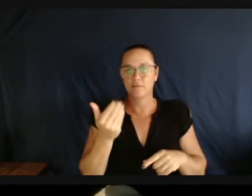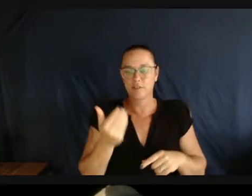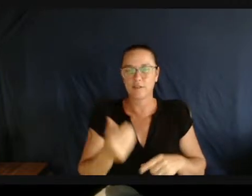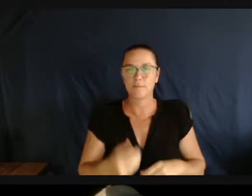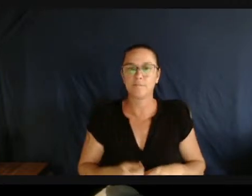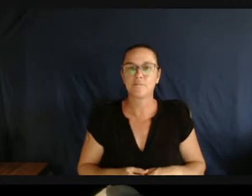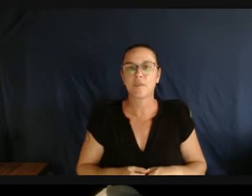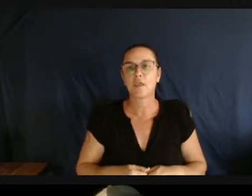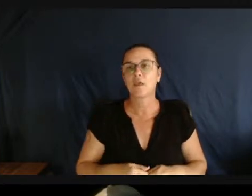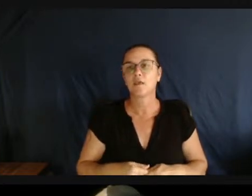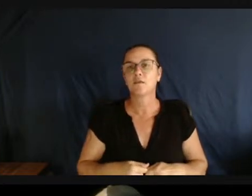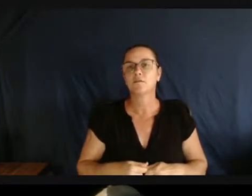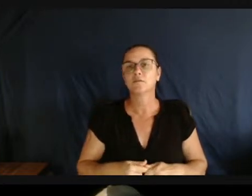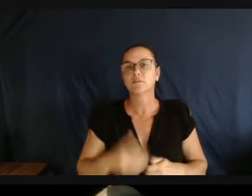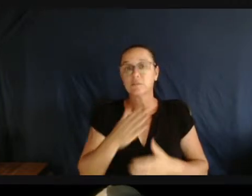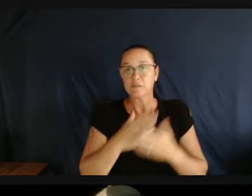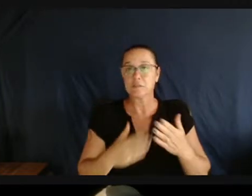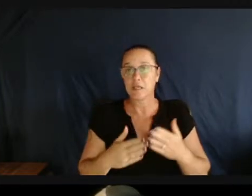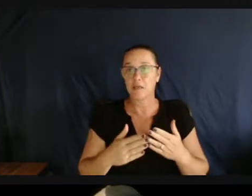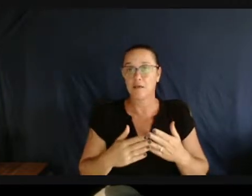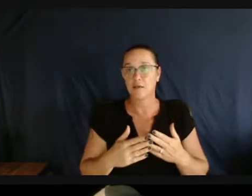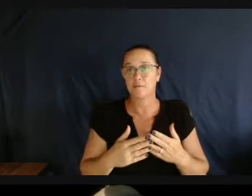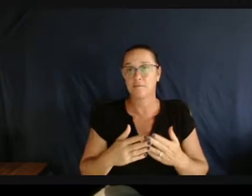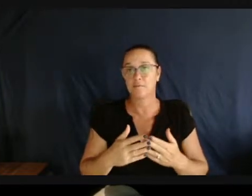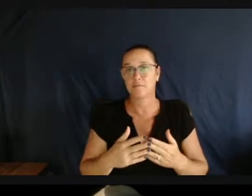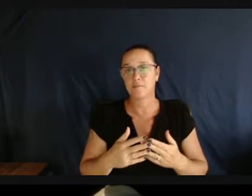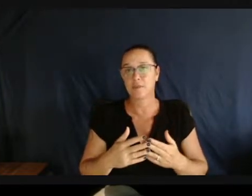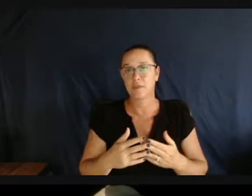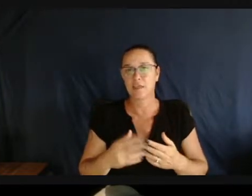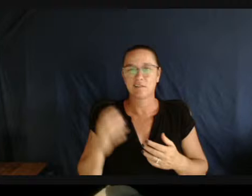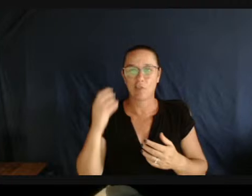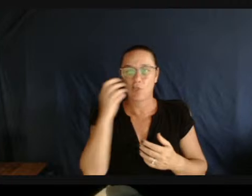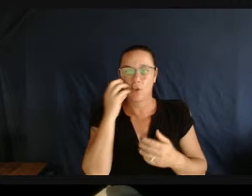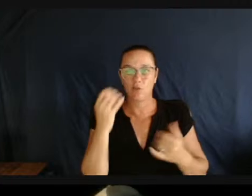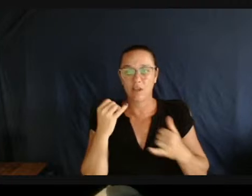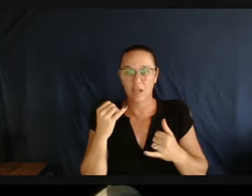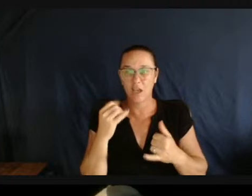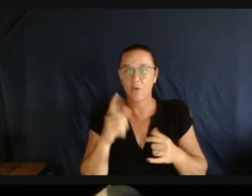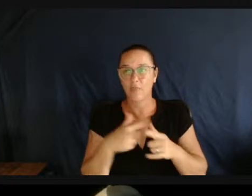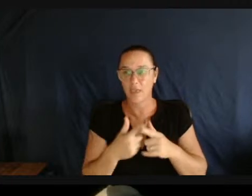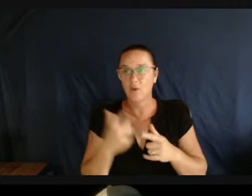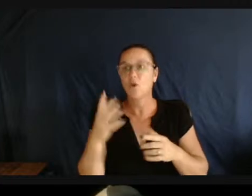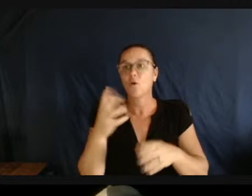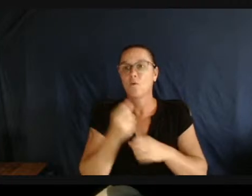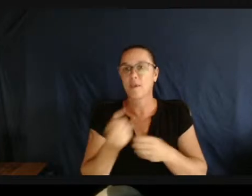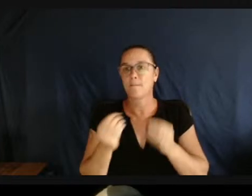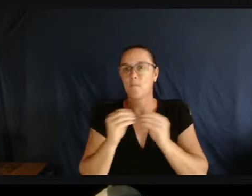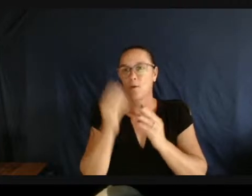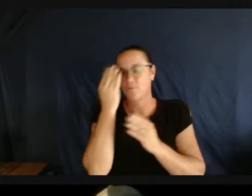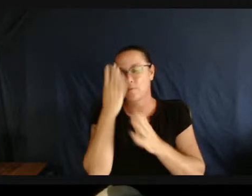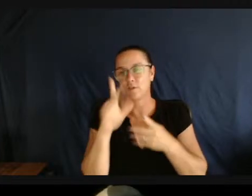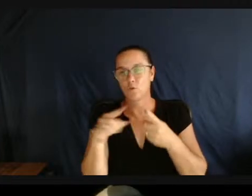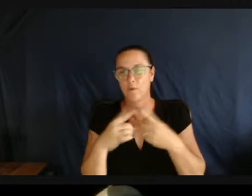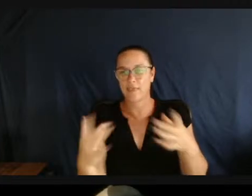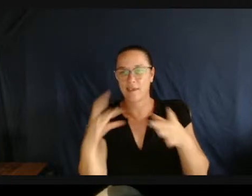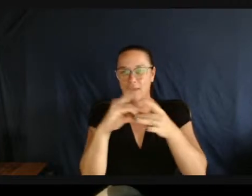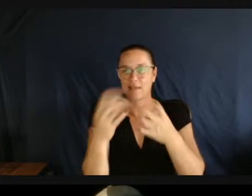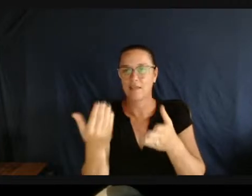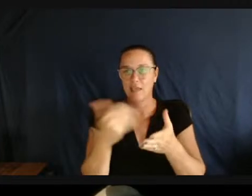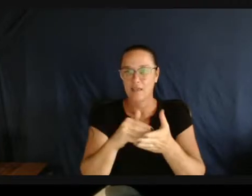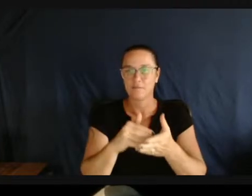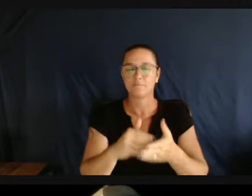got thicker by some amount, and so when this data comes back online, hopefully it'll just reconnect somewhere up here, and we'll get more data points, and we'll have a little gap, but we